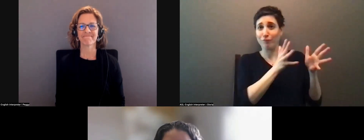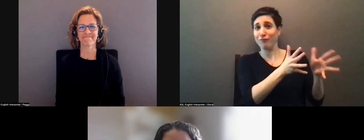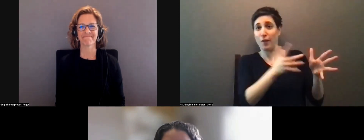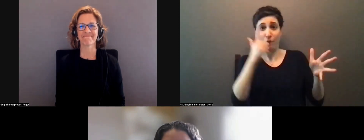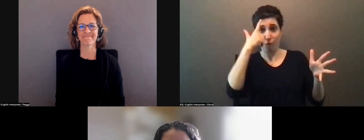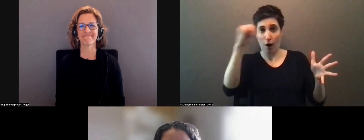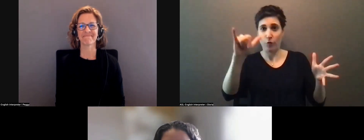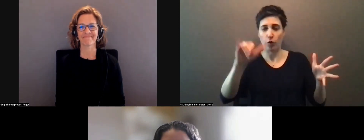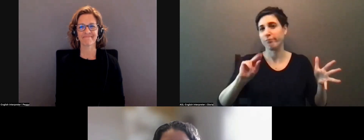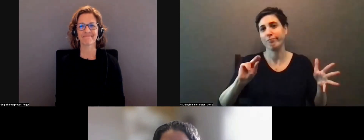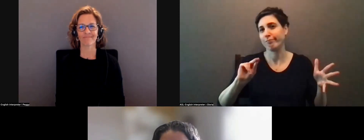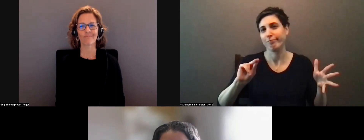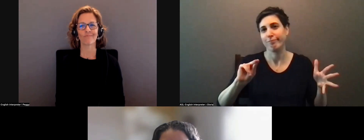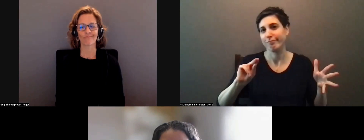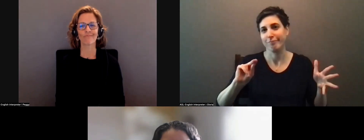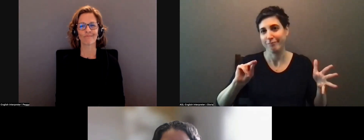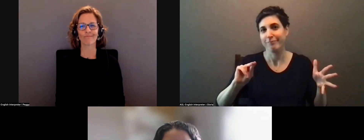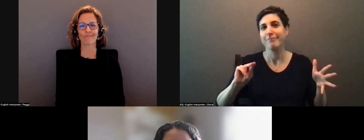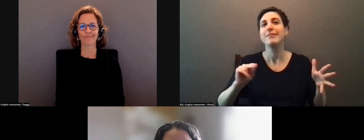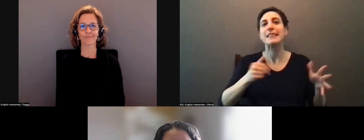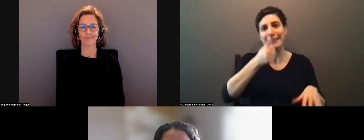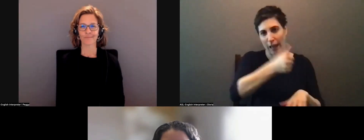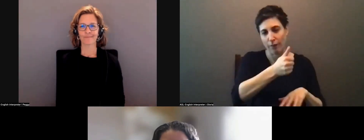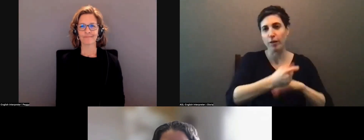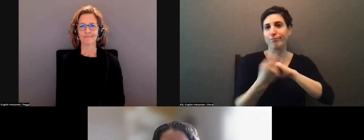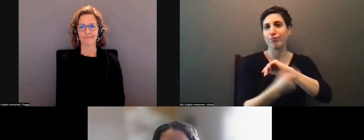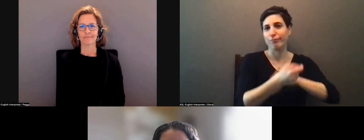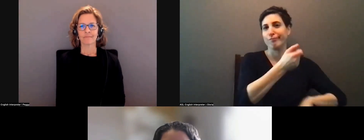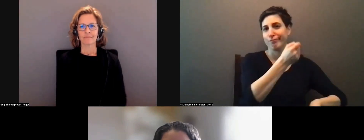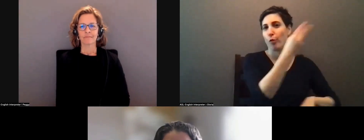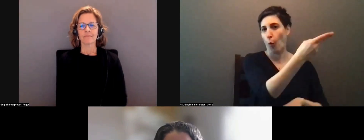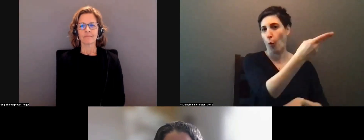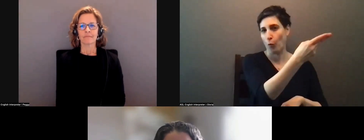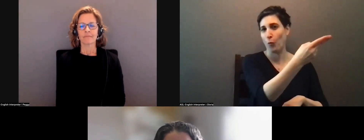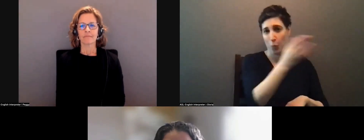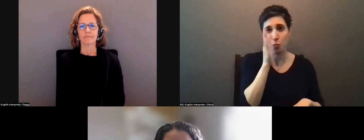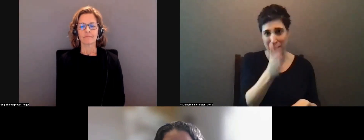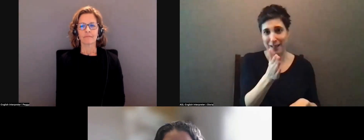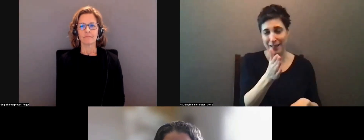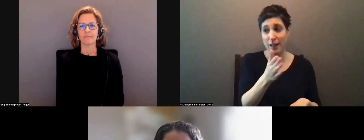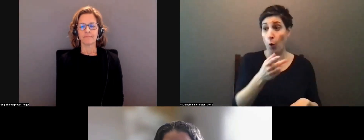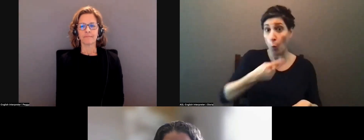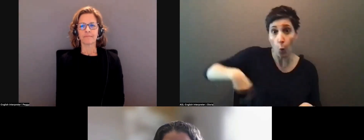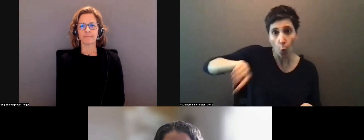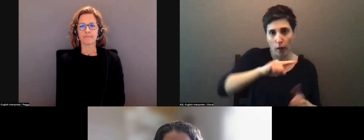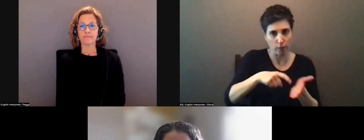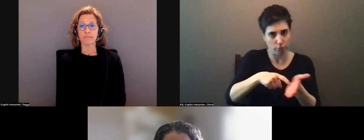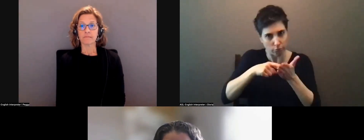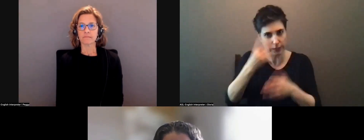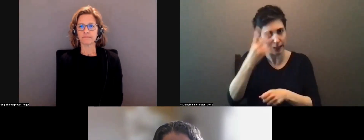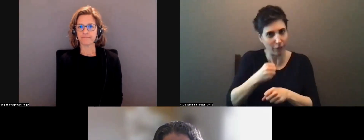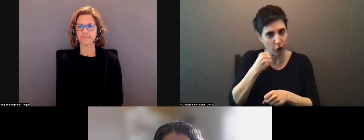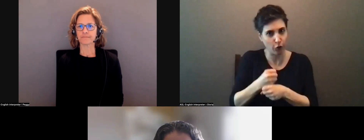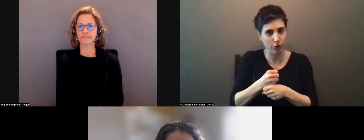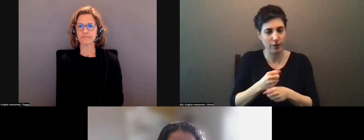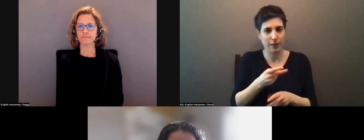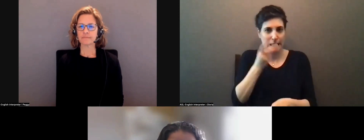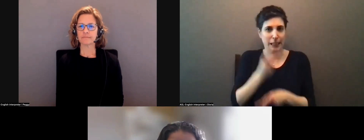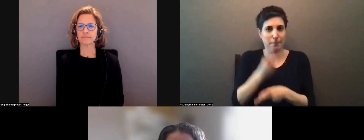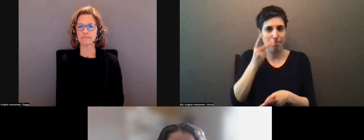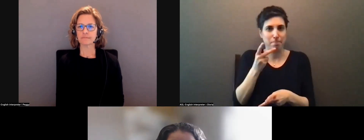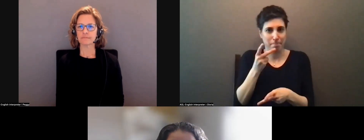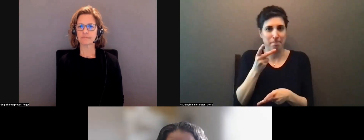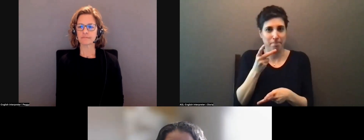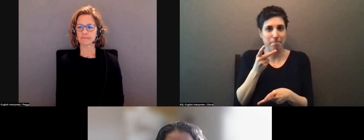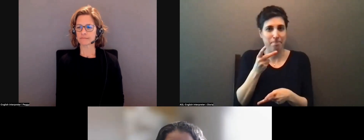because once we close a file, as I had mentioned, we need to keep those files for 7 years before we can shred them or destroy them